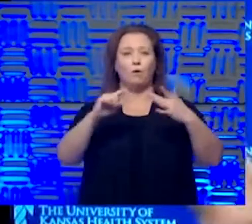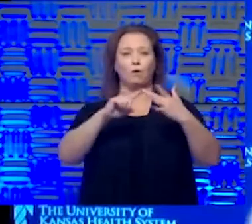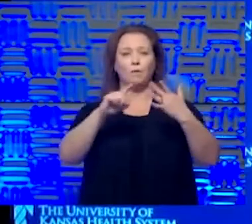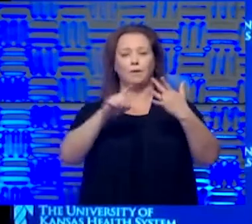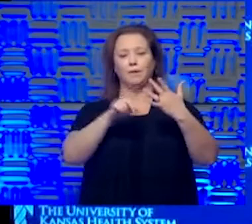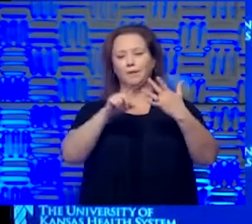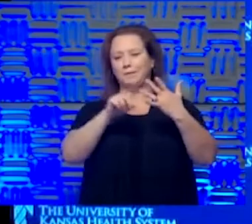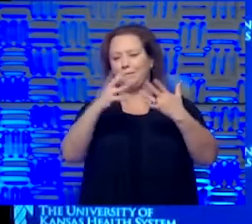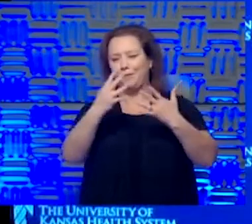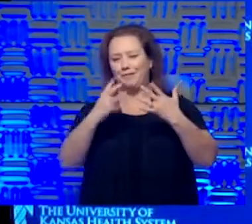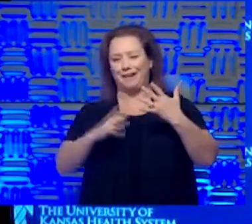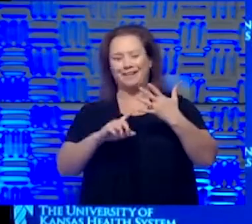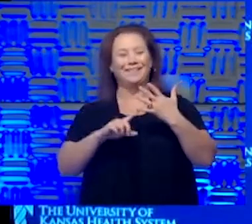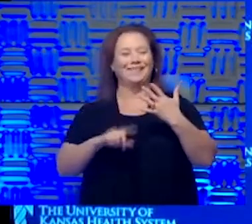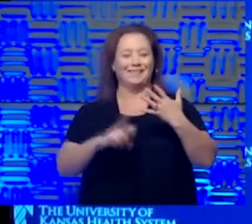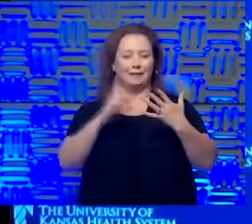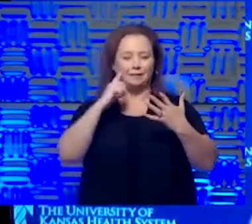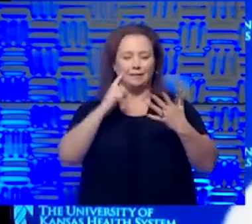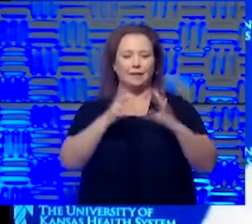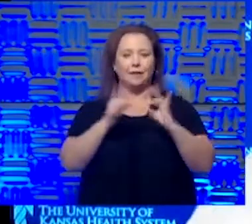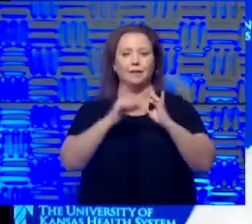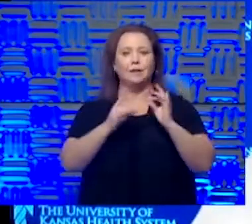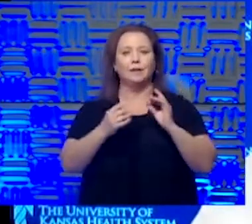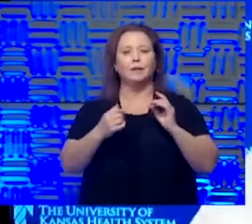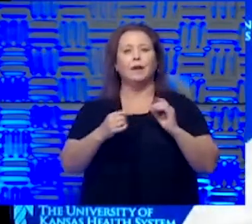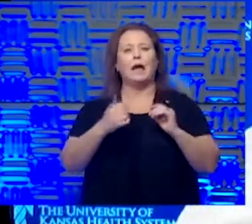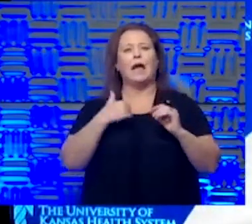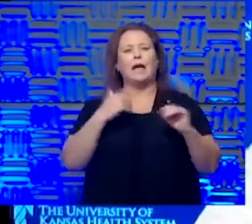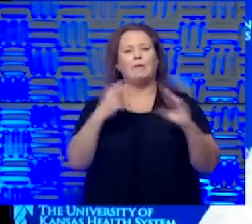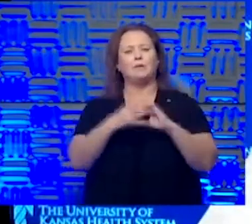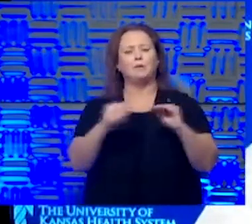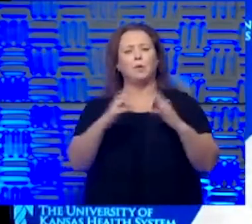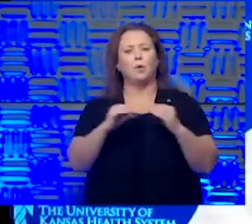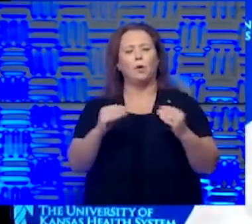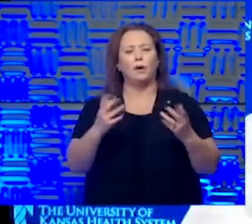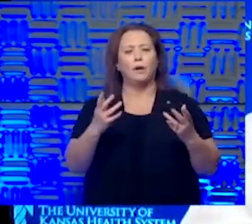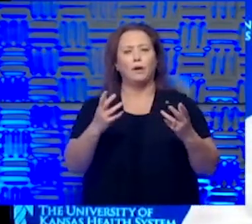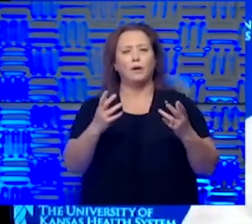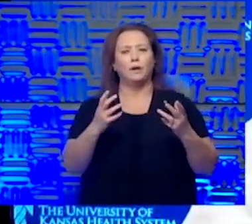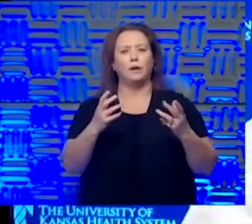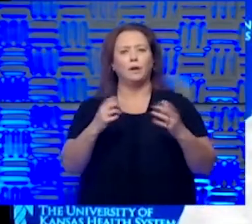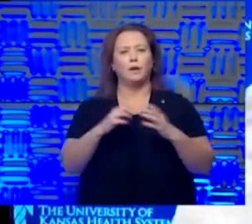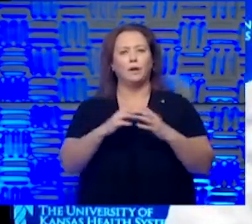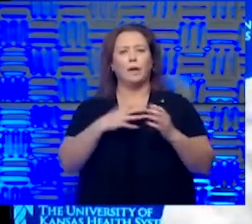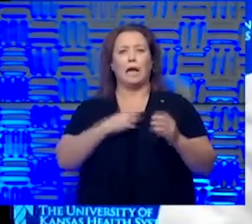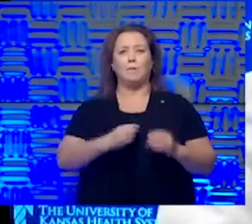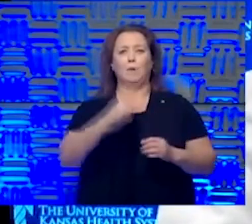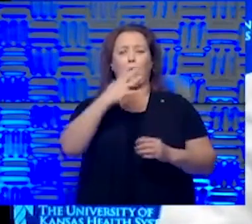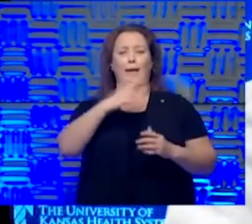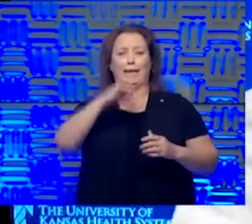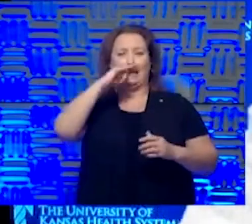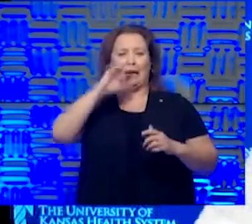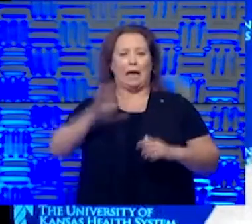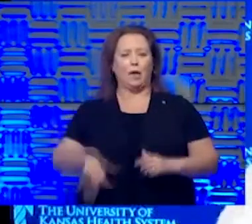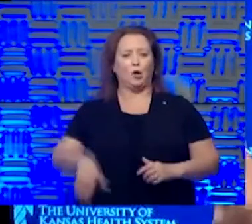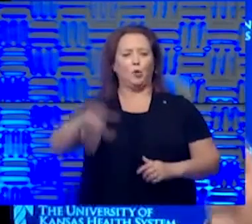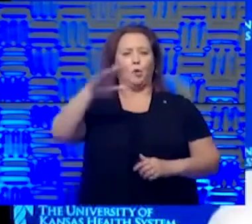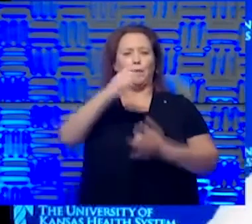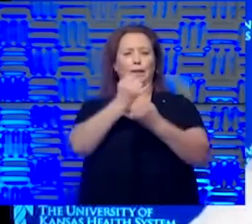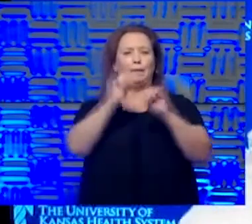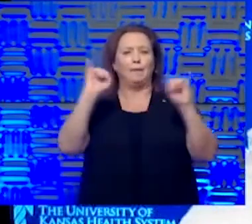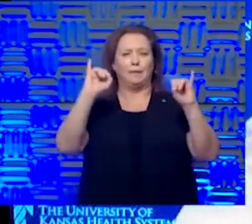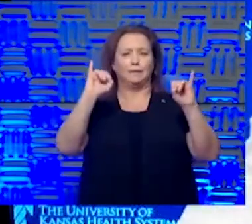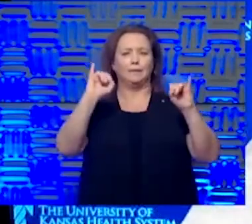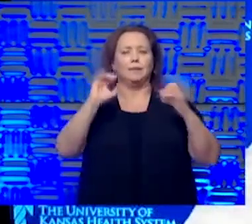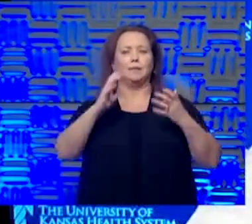number 5. Here's a story. So, you know, I'm a white kid. Grew up in Independence, Missouri. Some privilege in